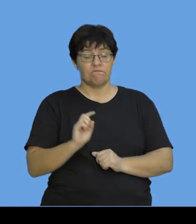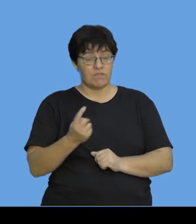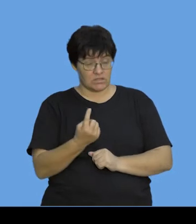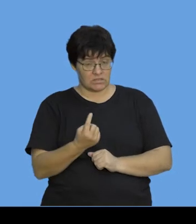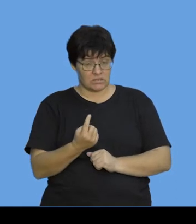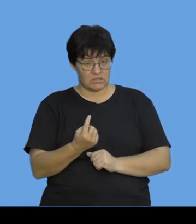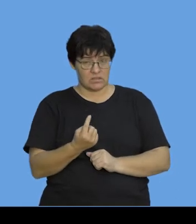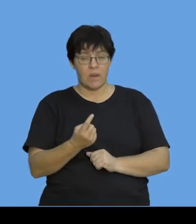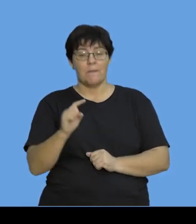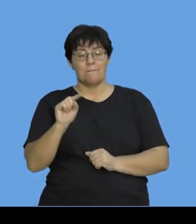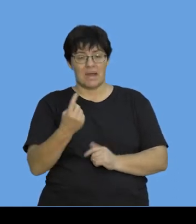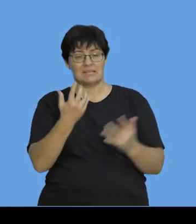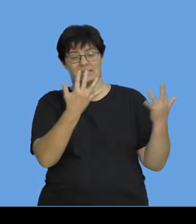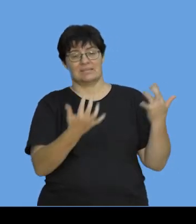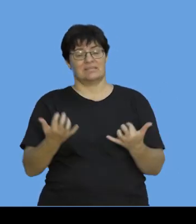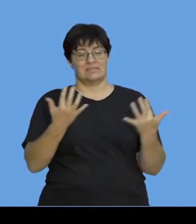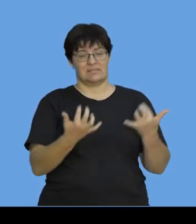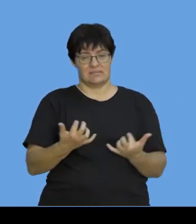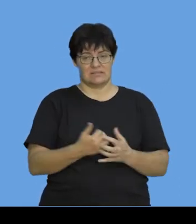to actually calculate